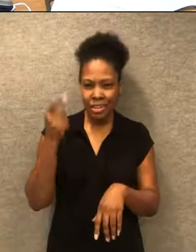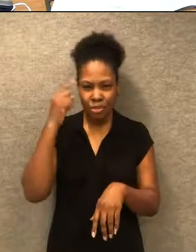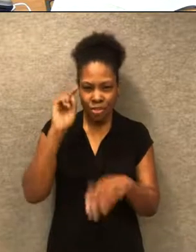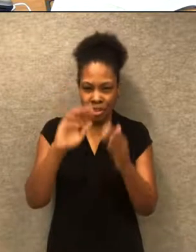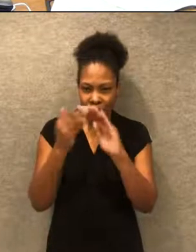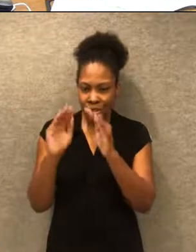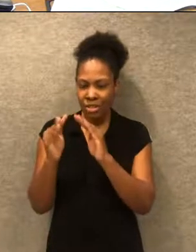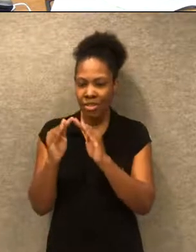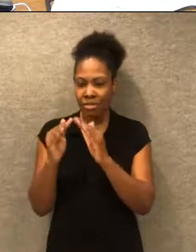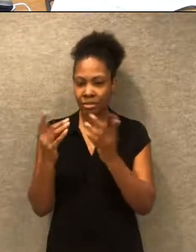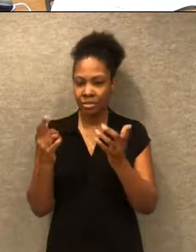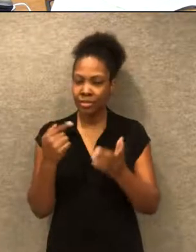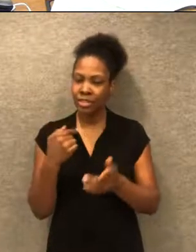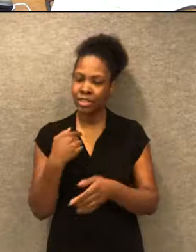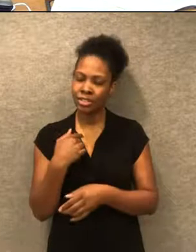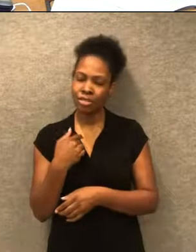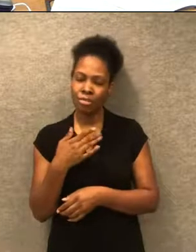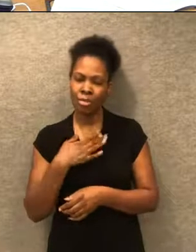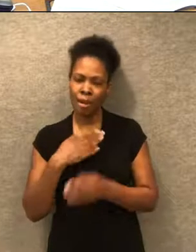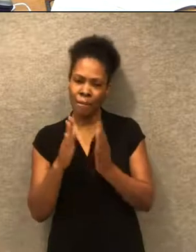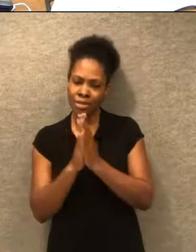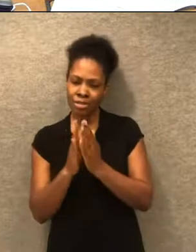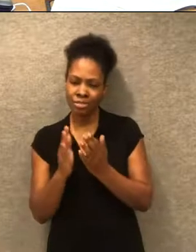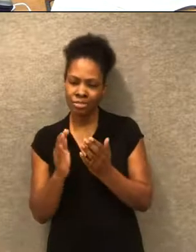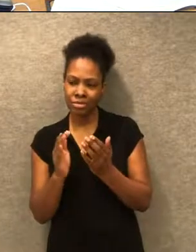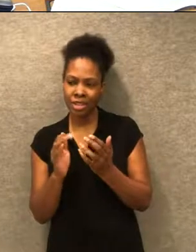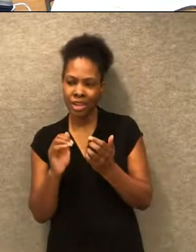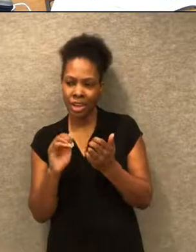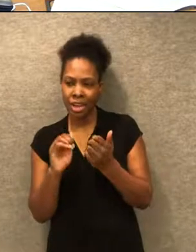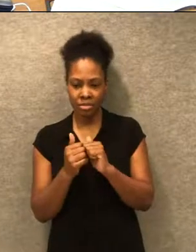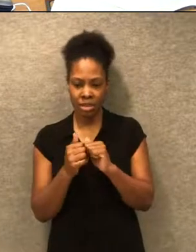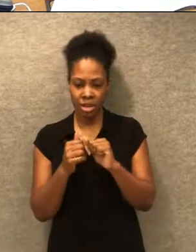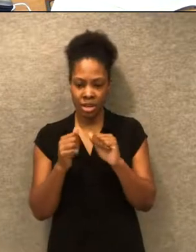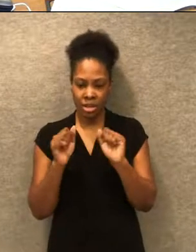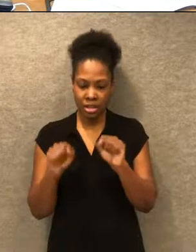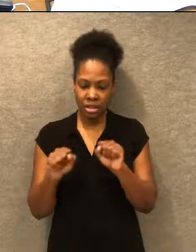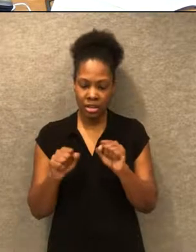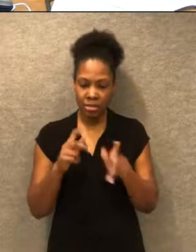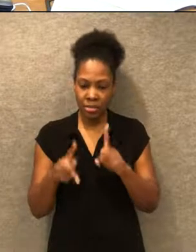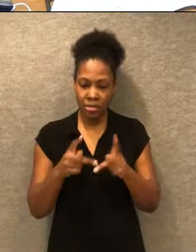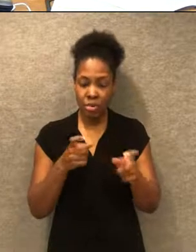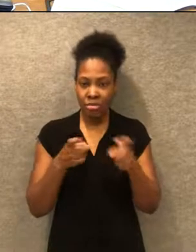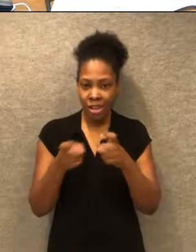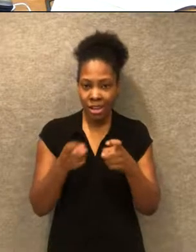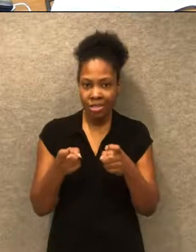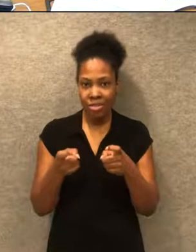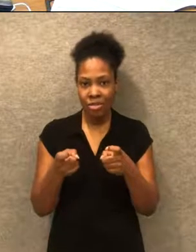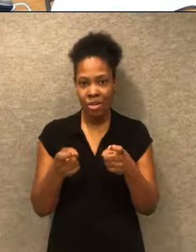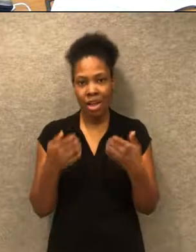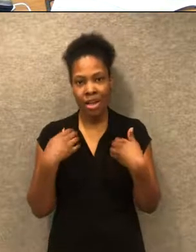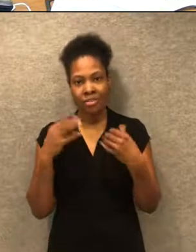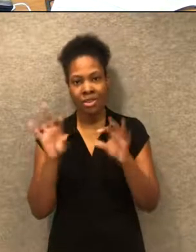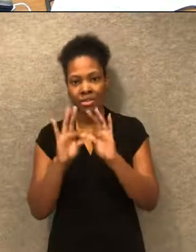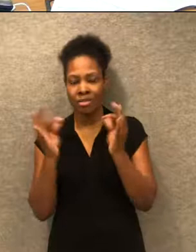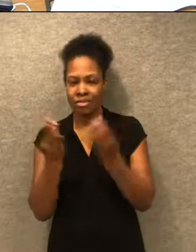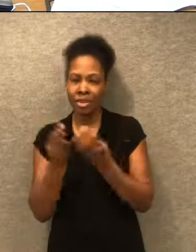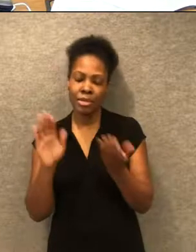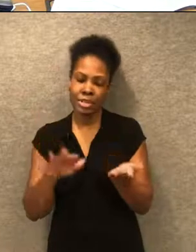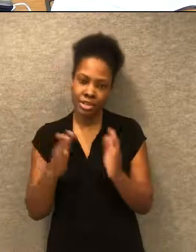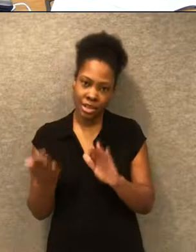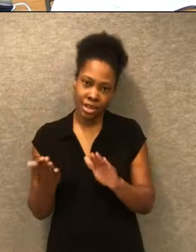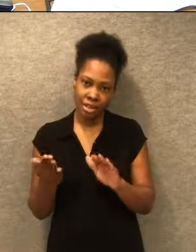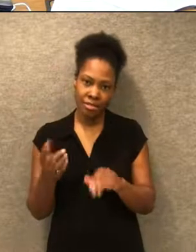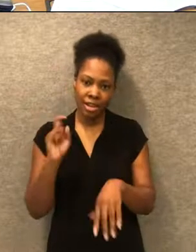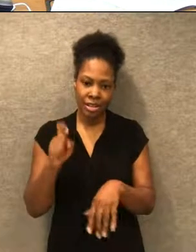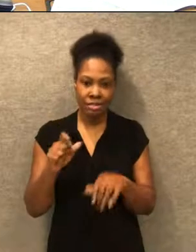think people should react, and people, how they feel in terms of, they don't have to get up the next day and continue